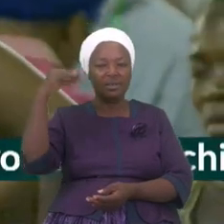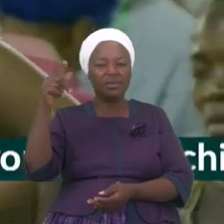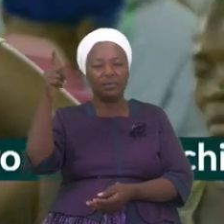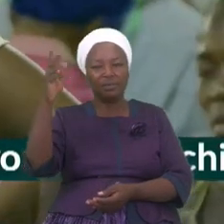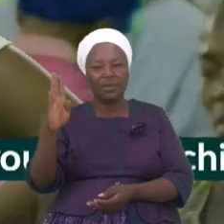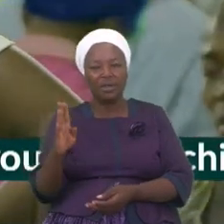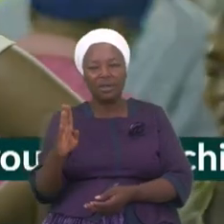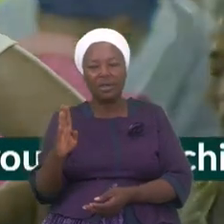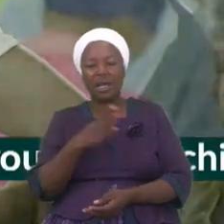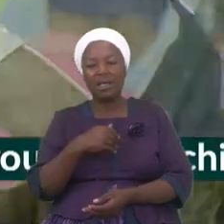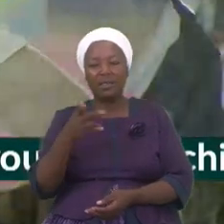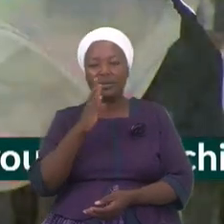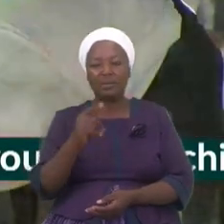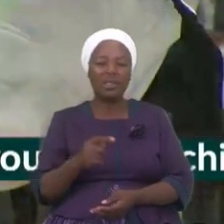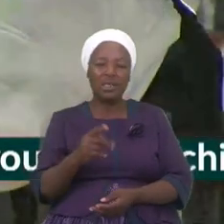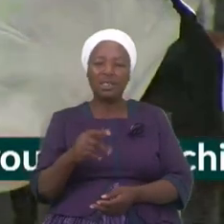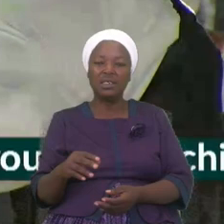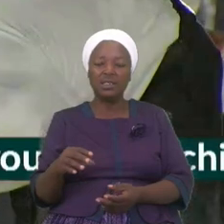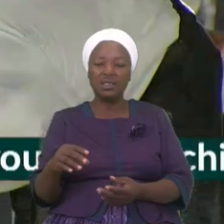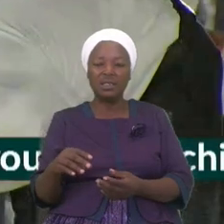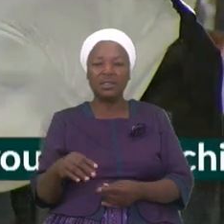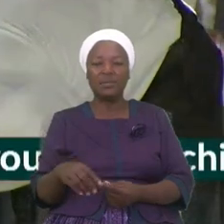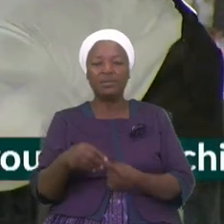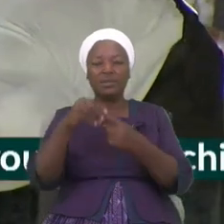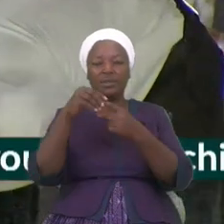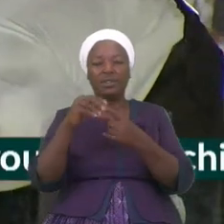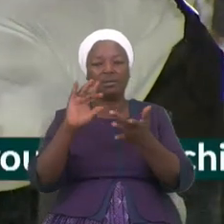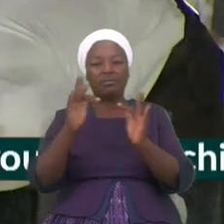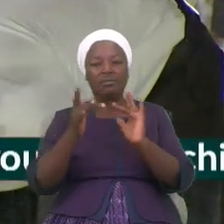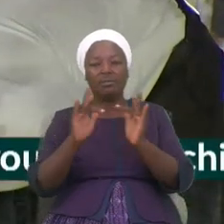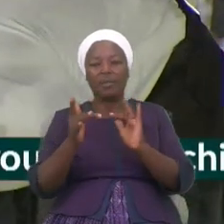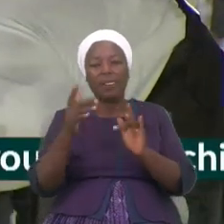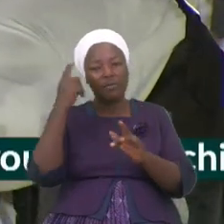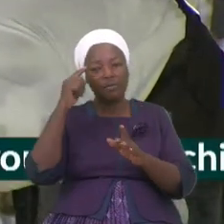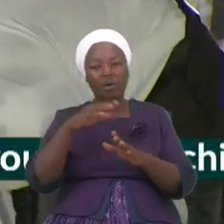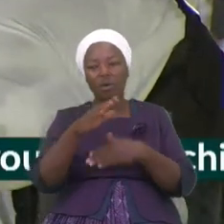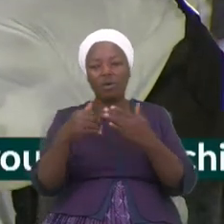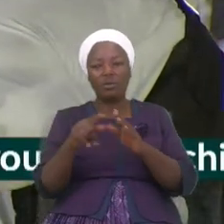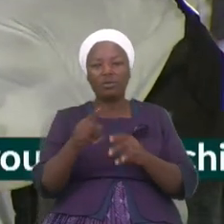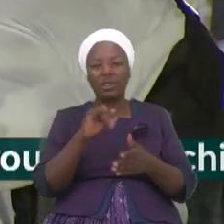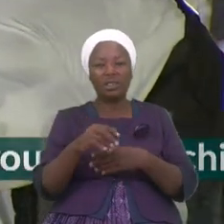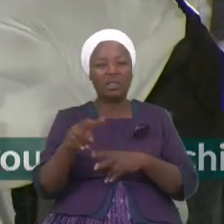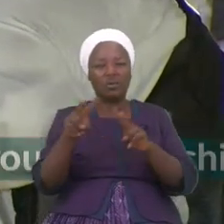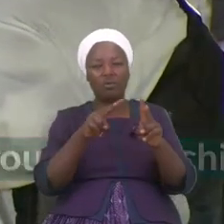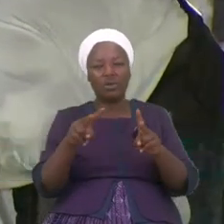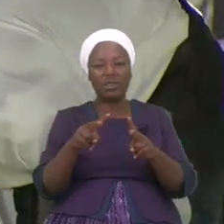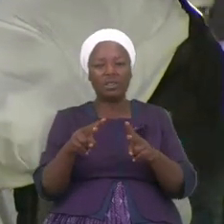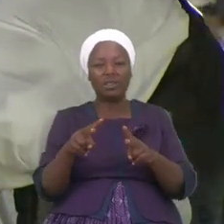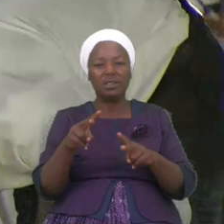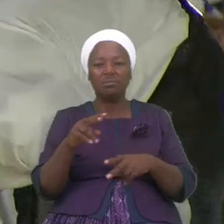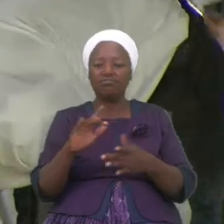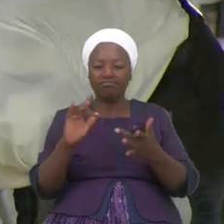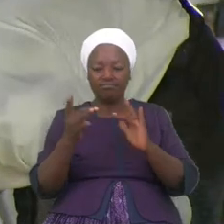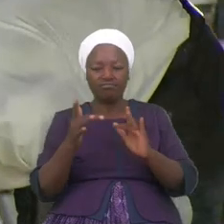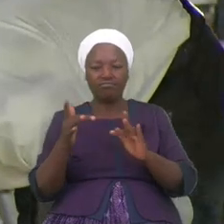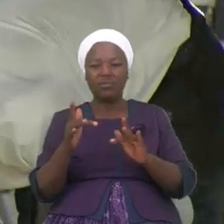will be a special online banquet for all those who are watching online and you have given your life to Christ.